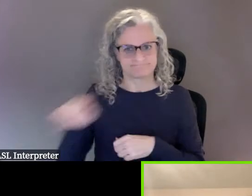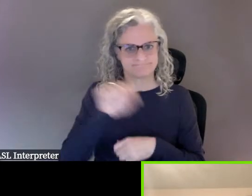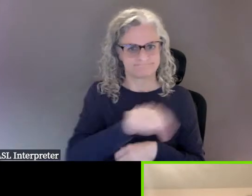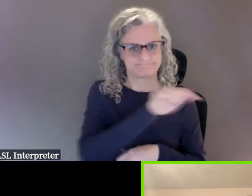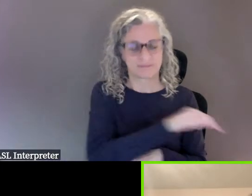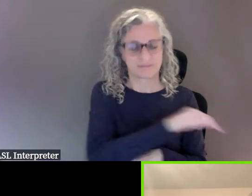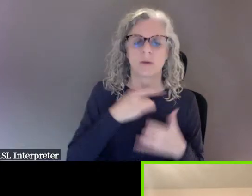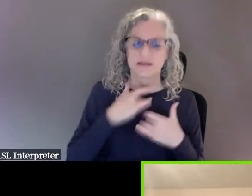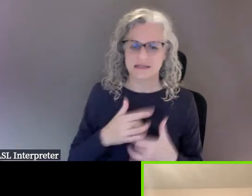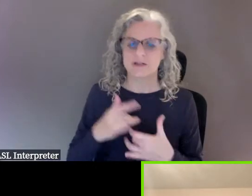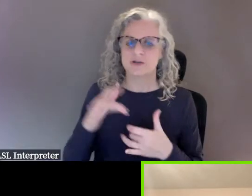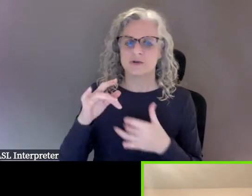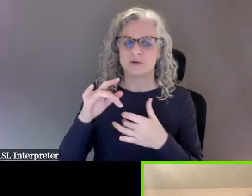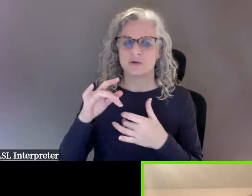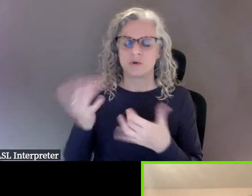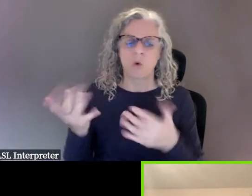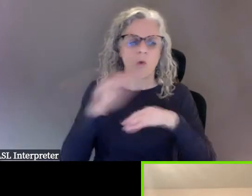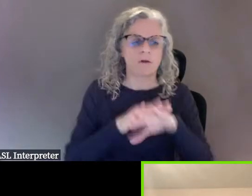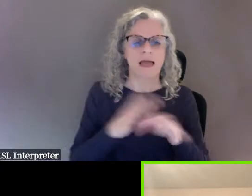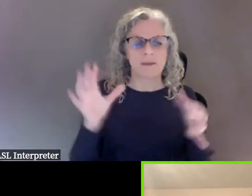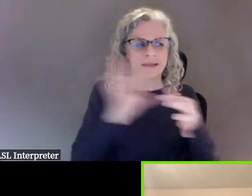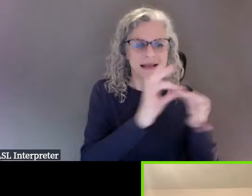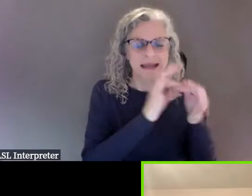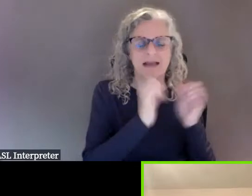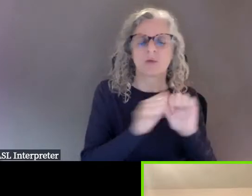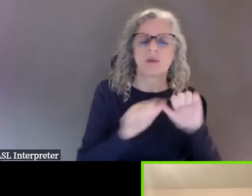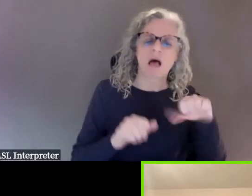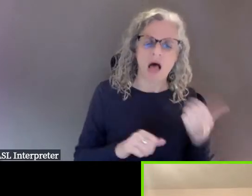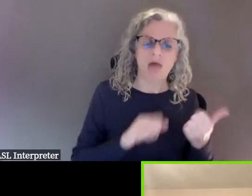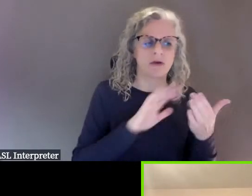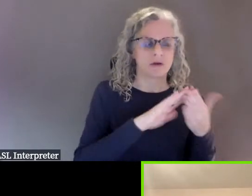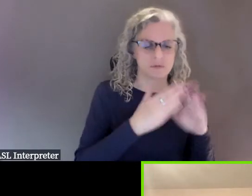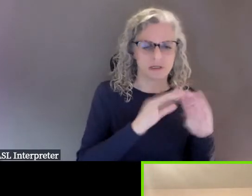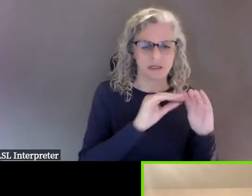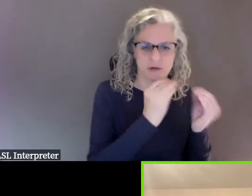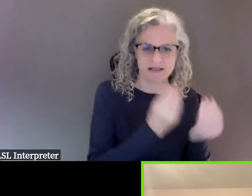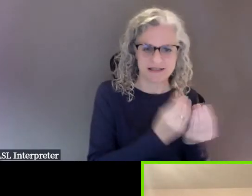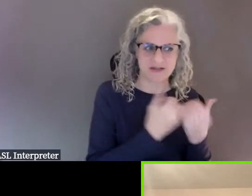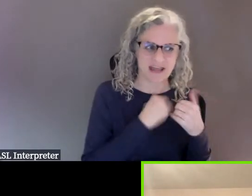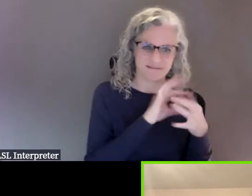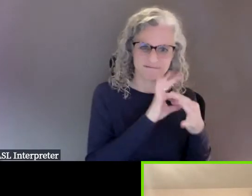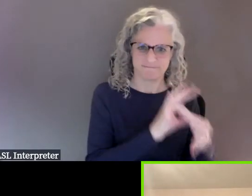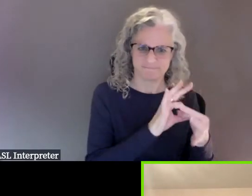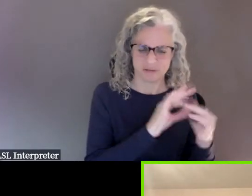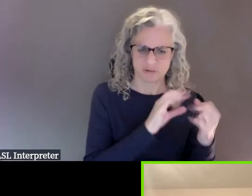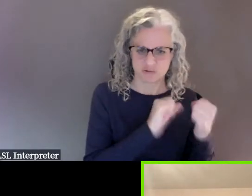different other community orgs and have like really deep ties to groups that are kind of